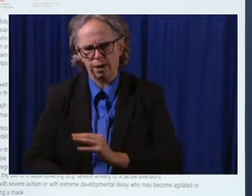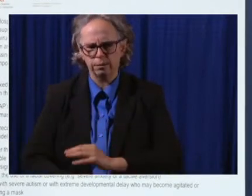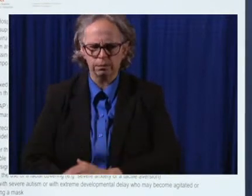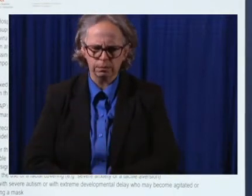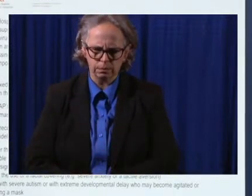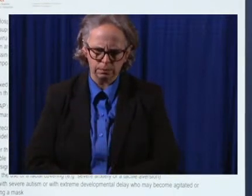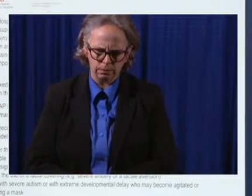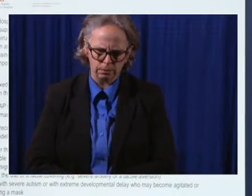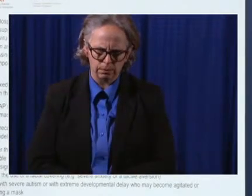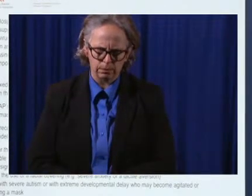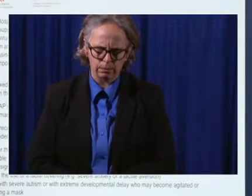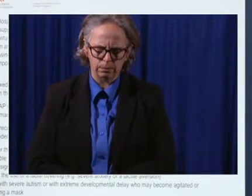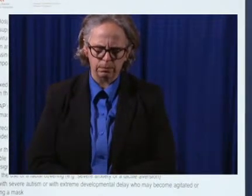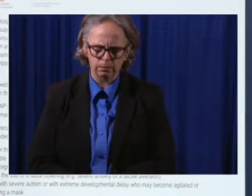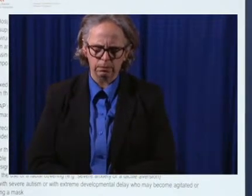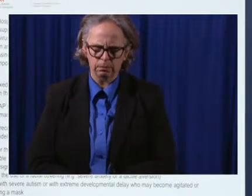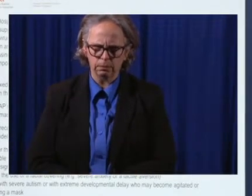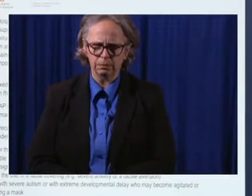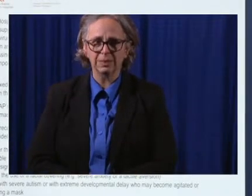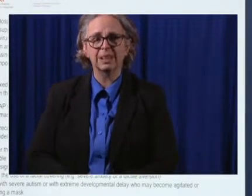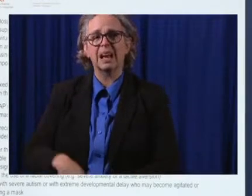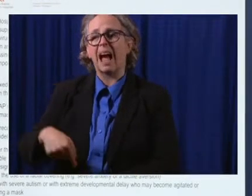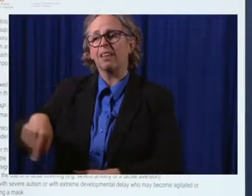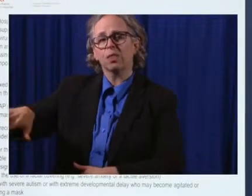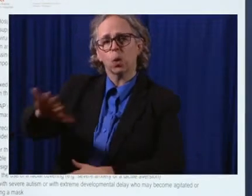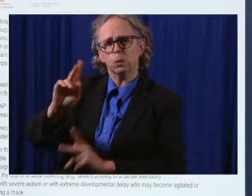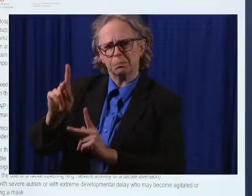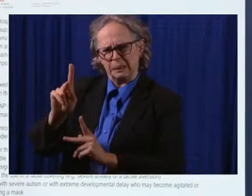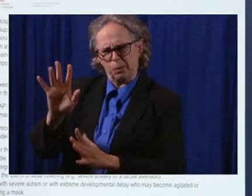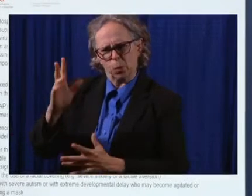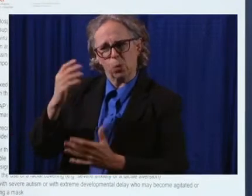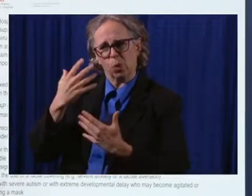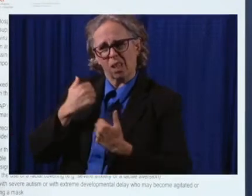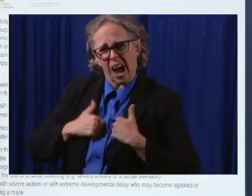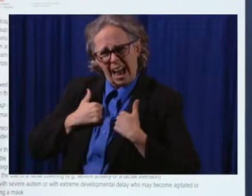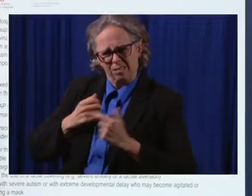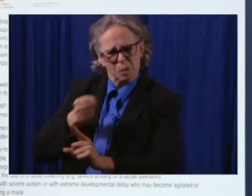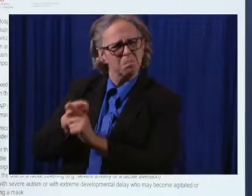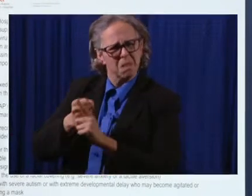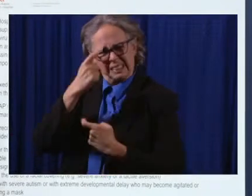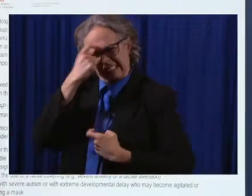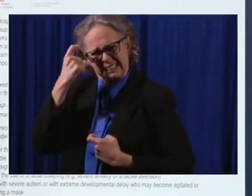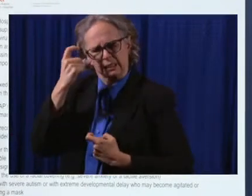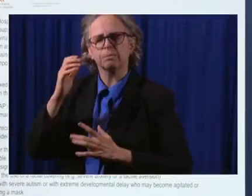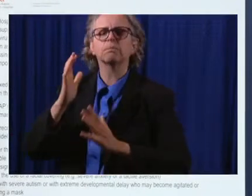lives have been forever changed by that tragedy.